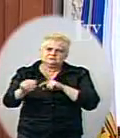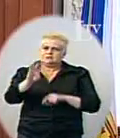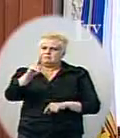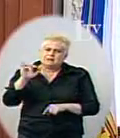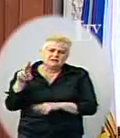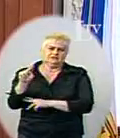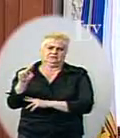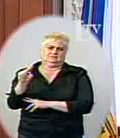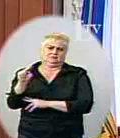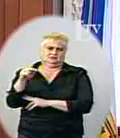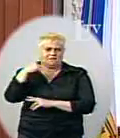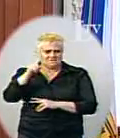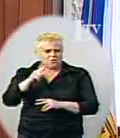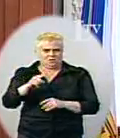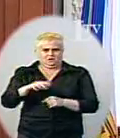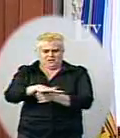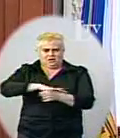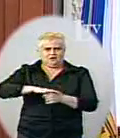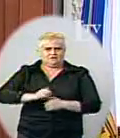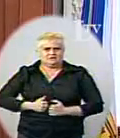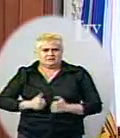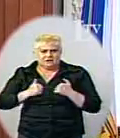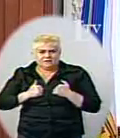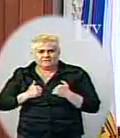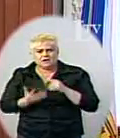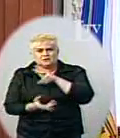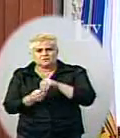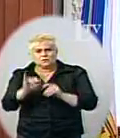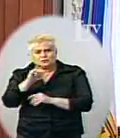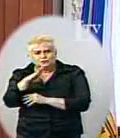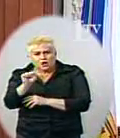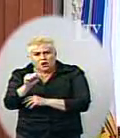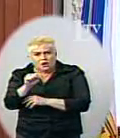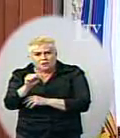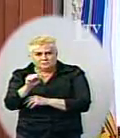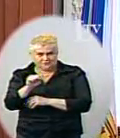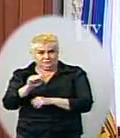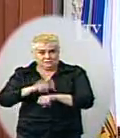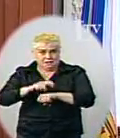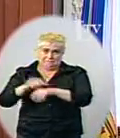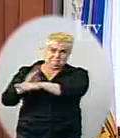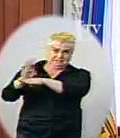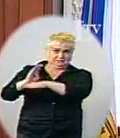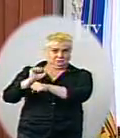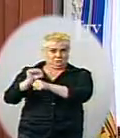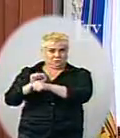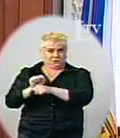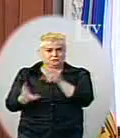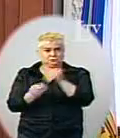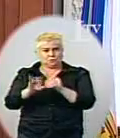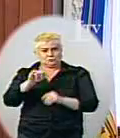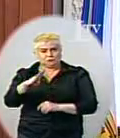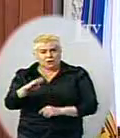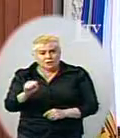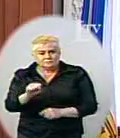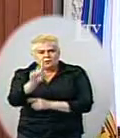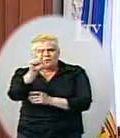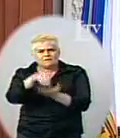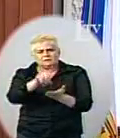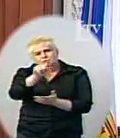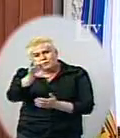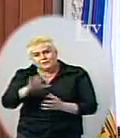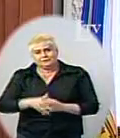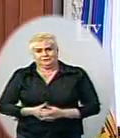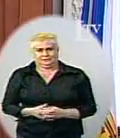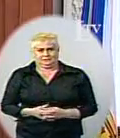and create more than 11,000 good jobs during peak production. The province, through the